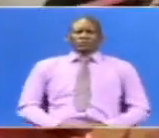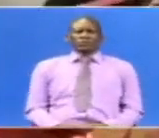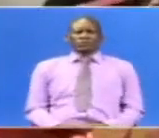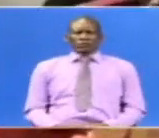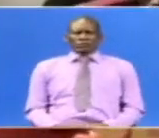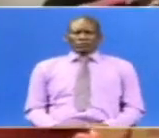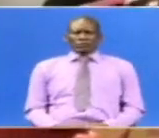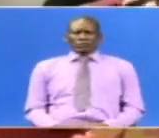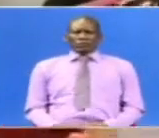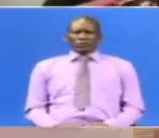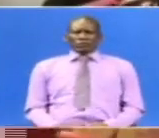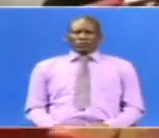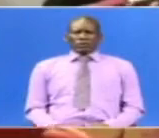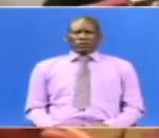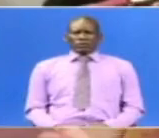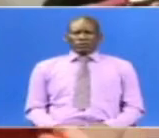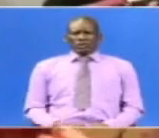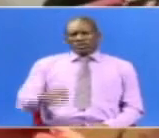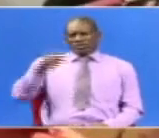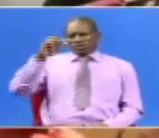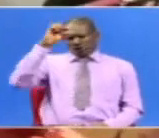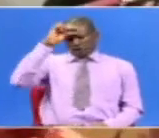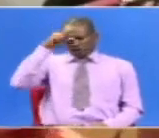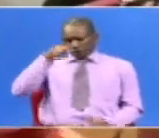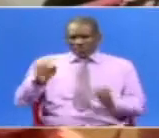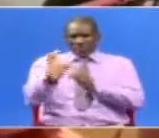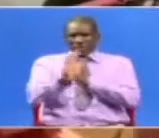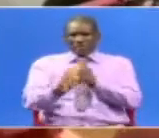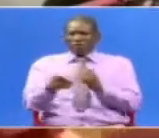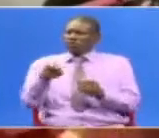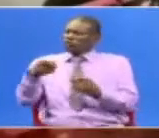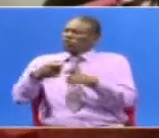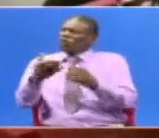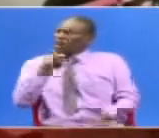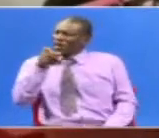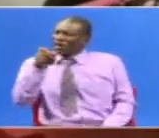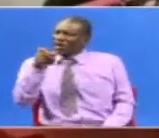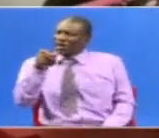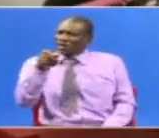to the government of the Republic of Kenya. When are we going to talk